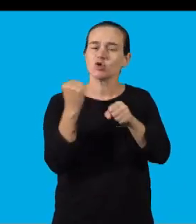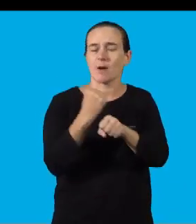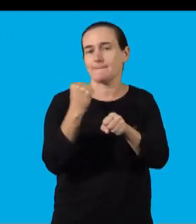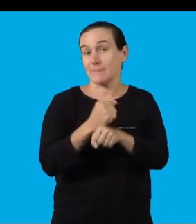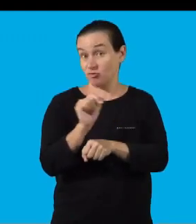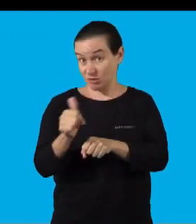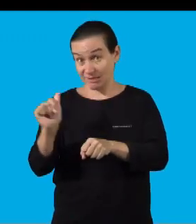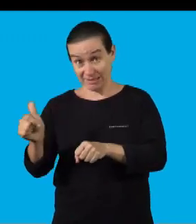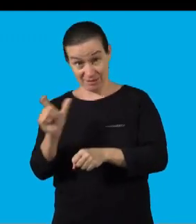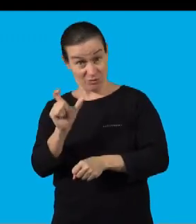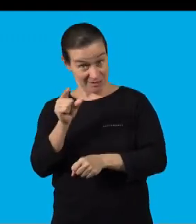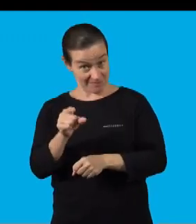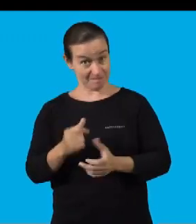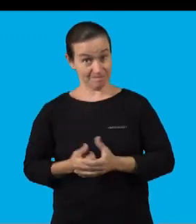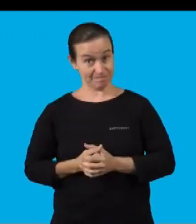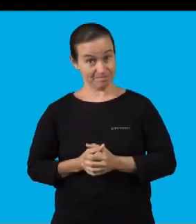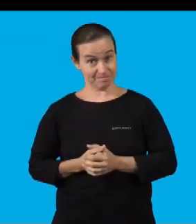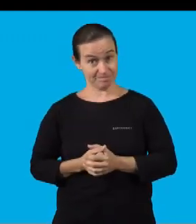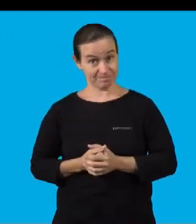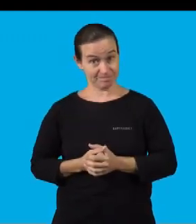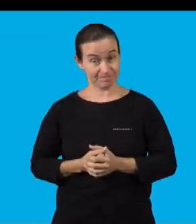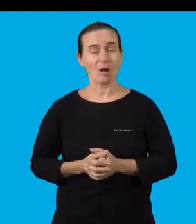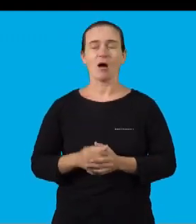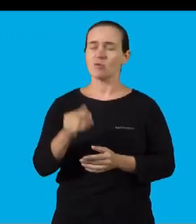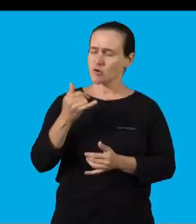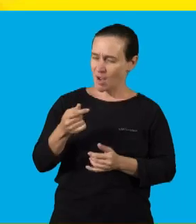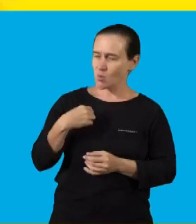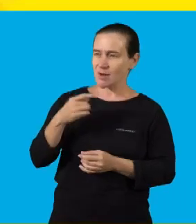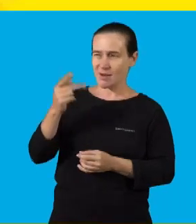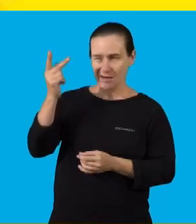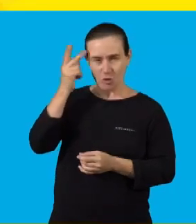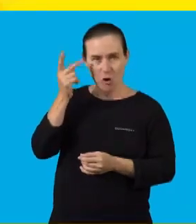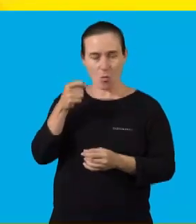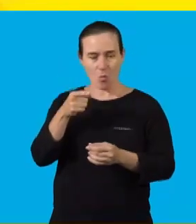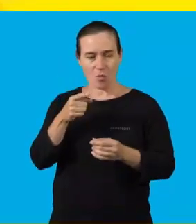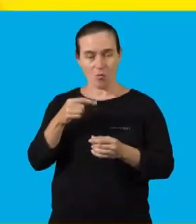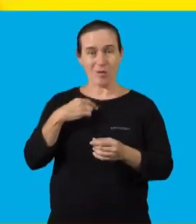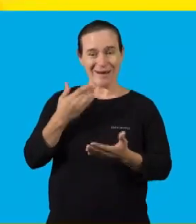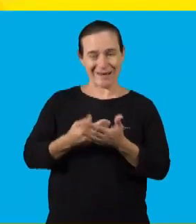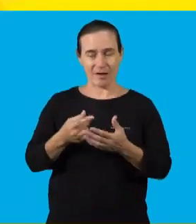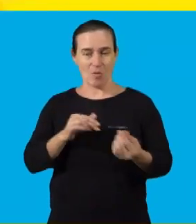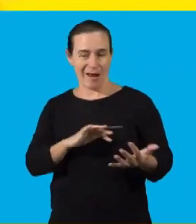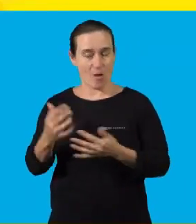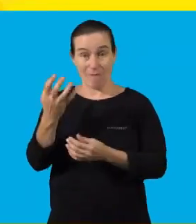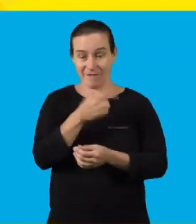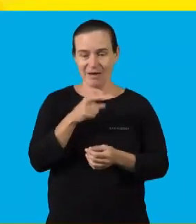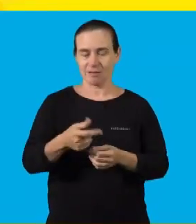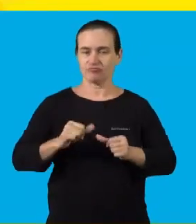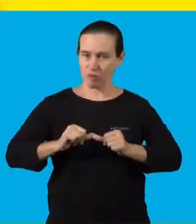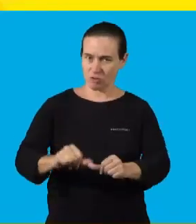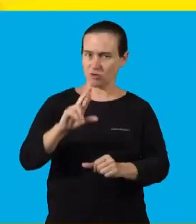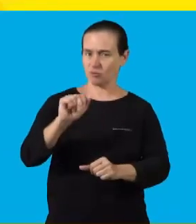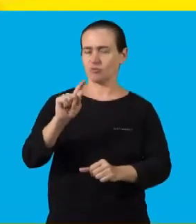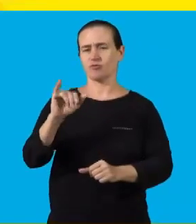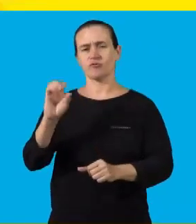a geometric sequence, and we are going to use that knowledge to find the constant ratio. Now, what